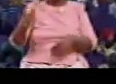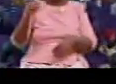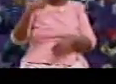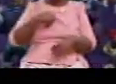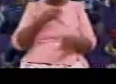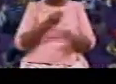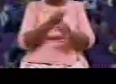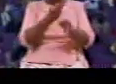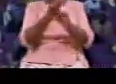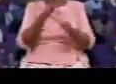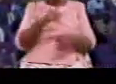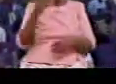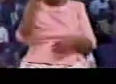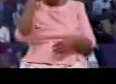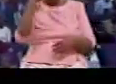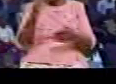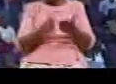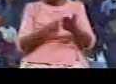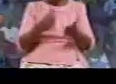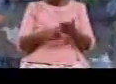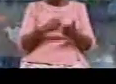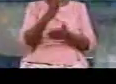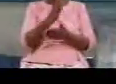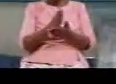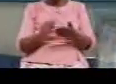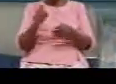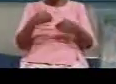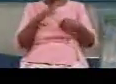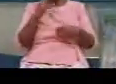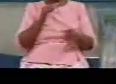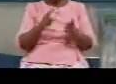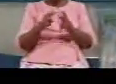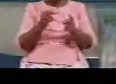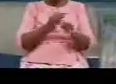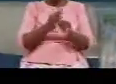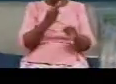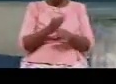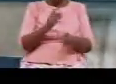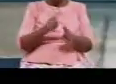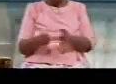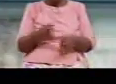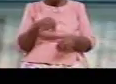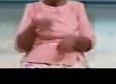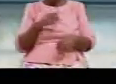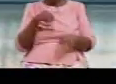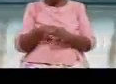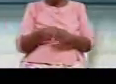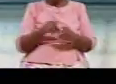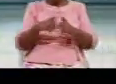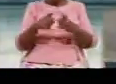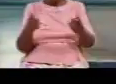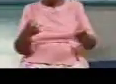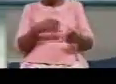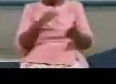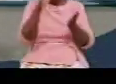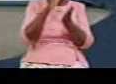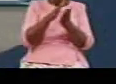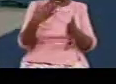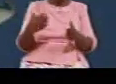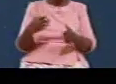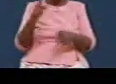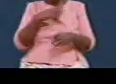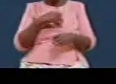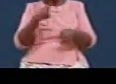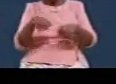times somebody has been faithful in little things and in big things, and it's going on. Other people are cutting